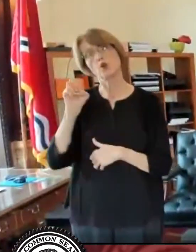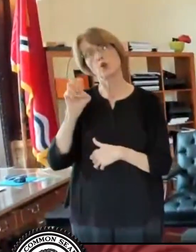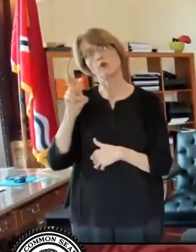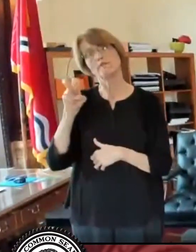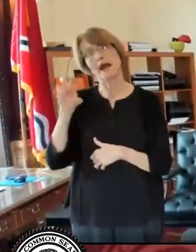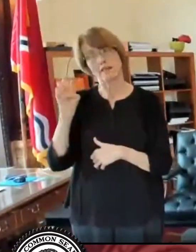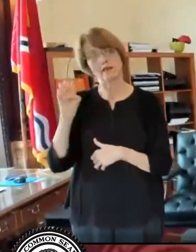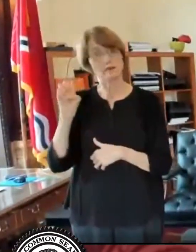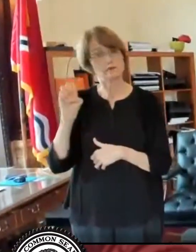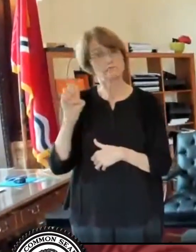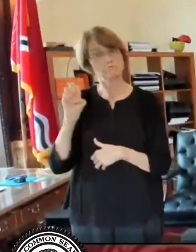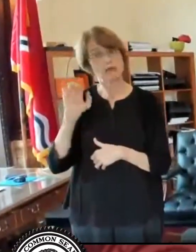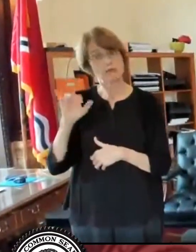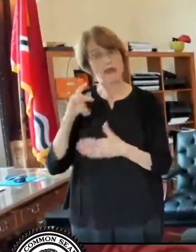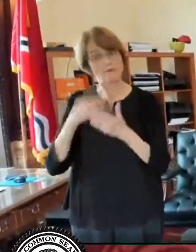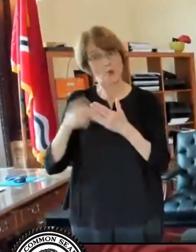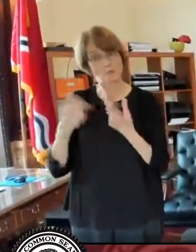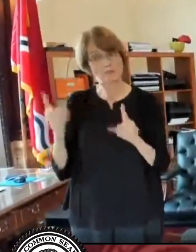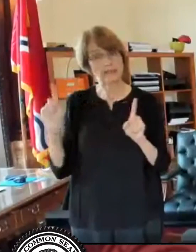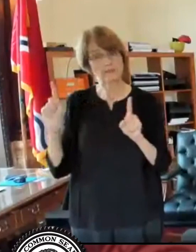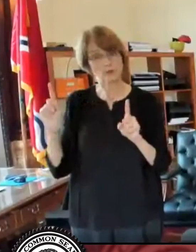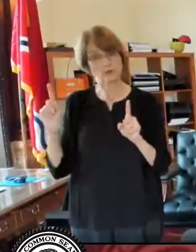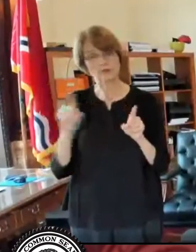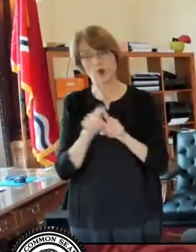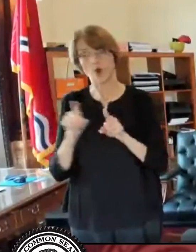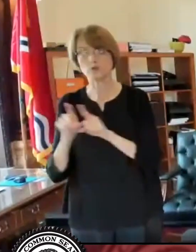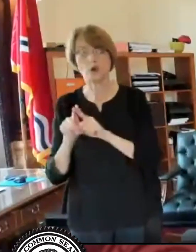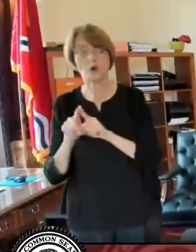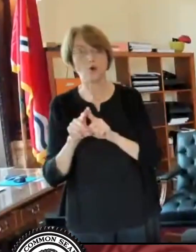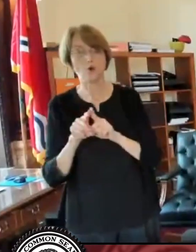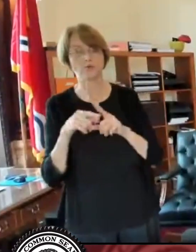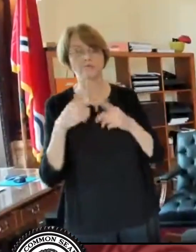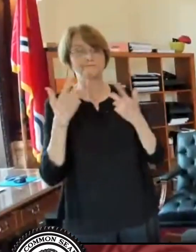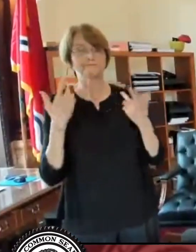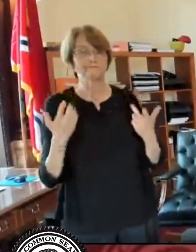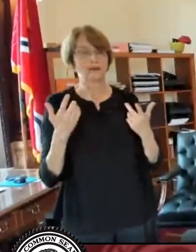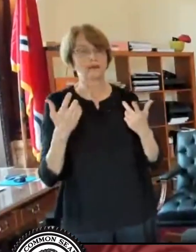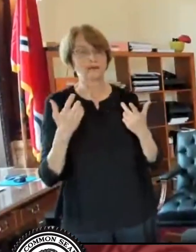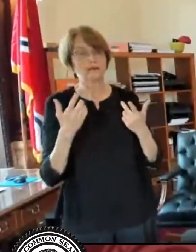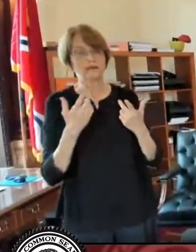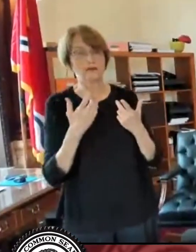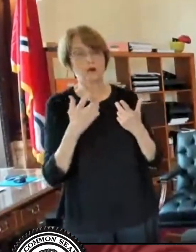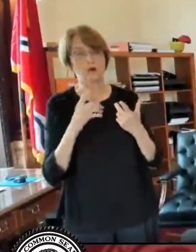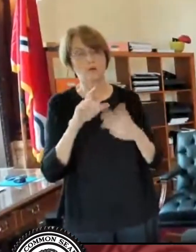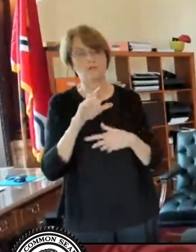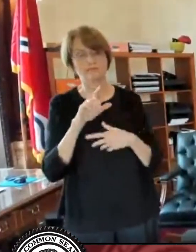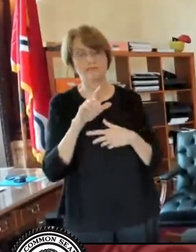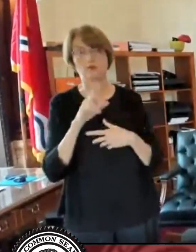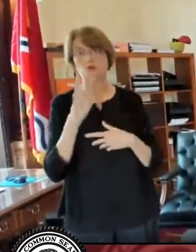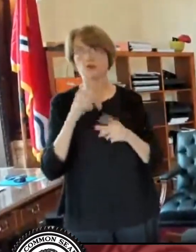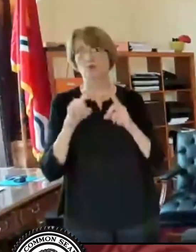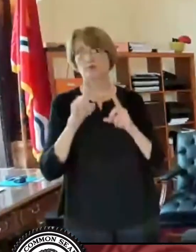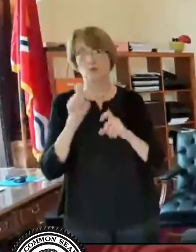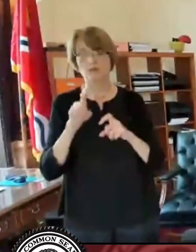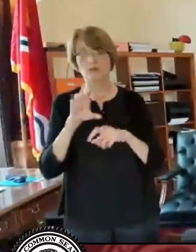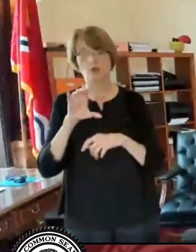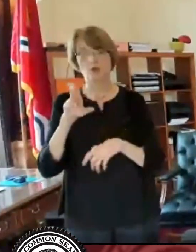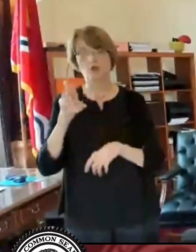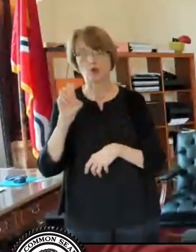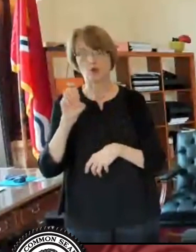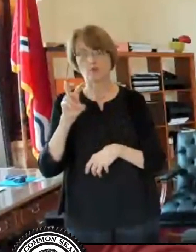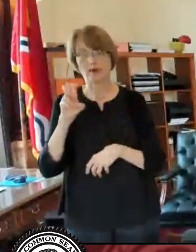city, along with Operation Legend officers assisting city officers? Okay, so that's 2 different subjects. Cure